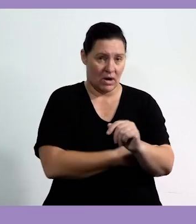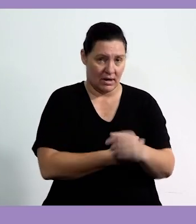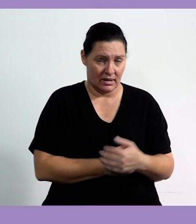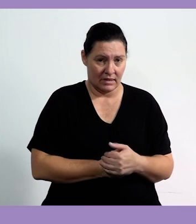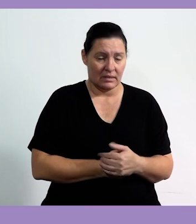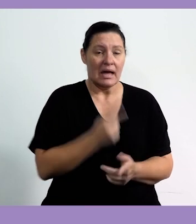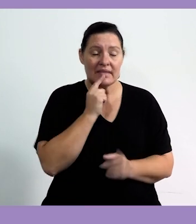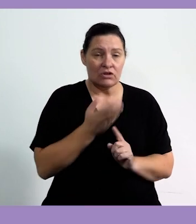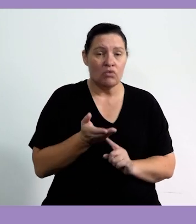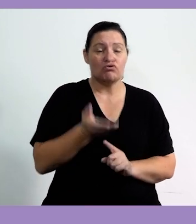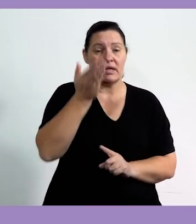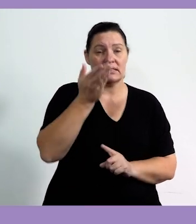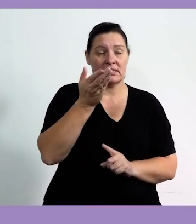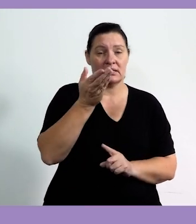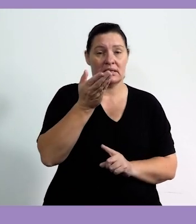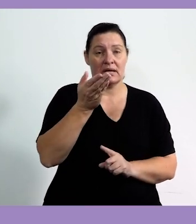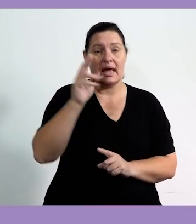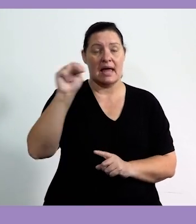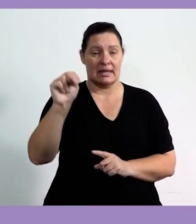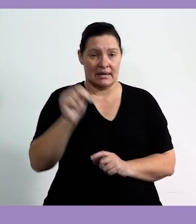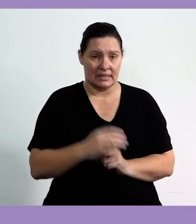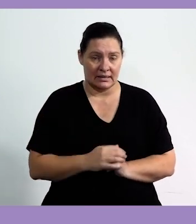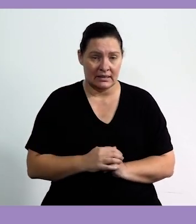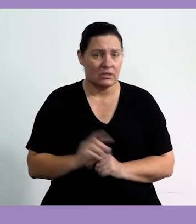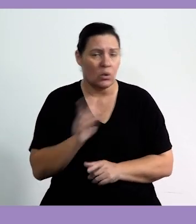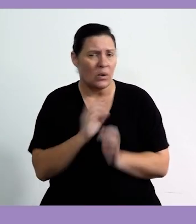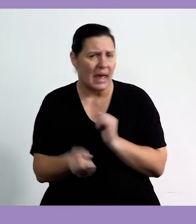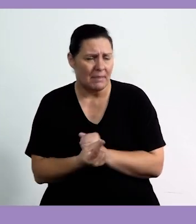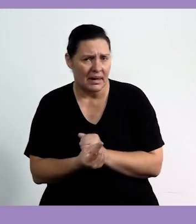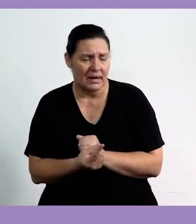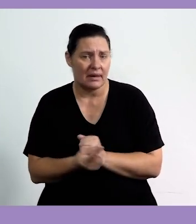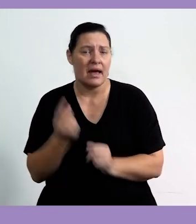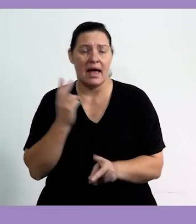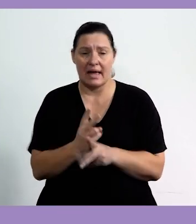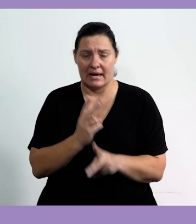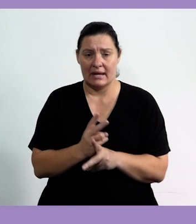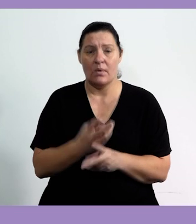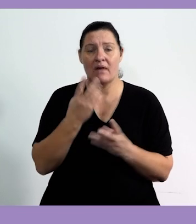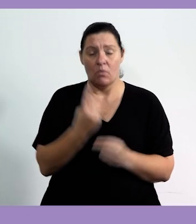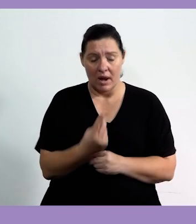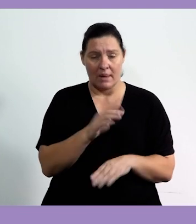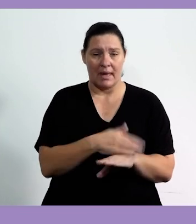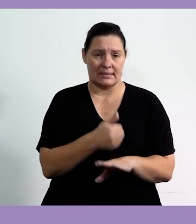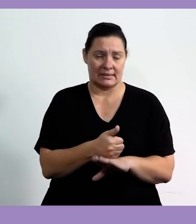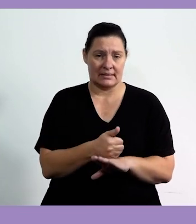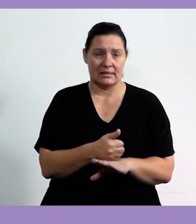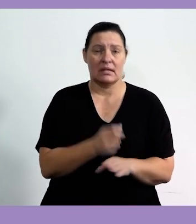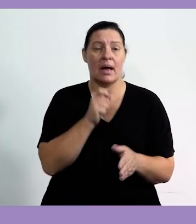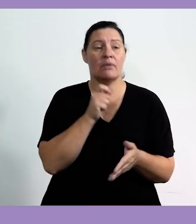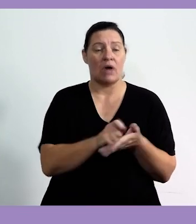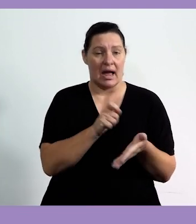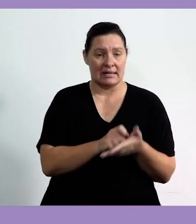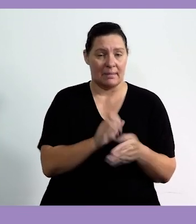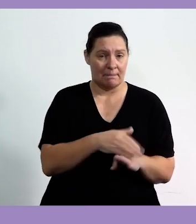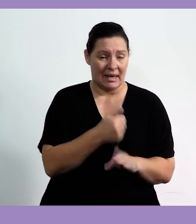power, and that is raised to the exponent n. So what happens here is that, again, we only have one base, so we are going to